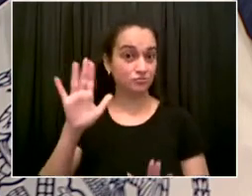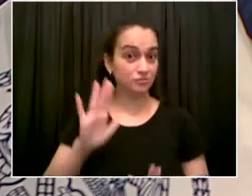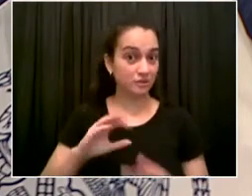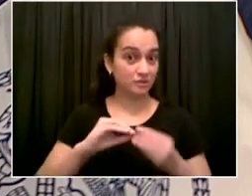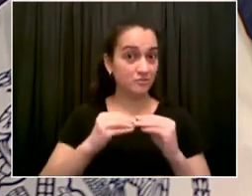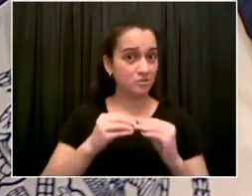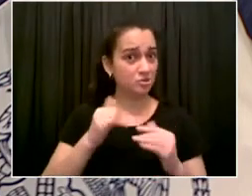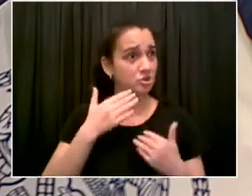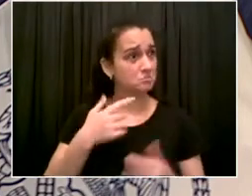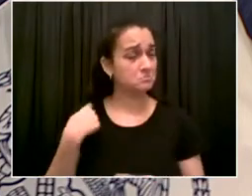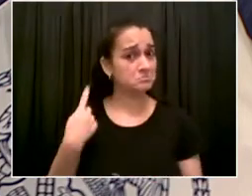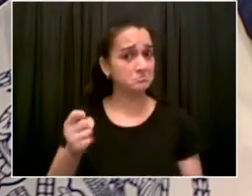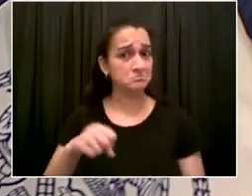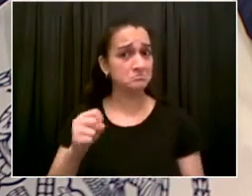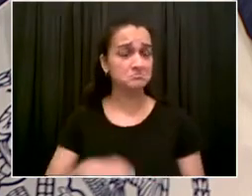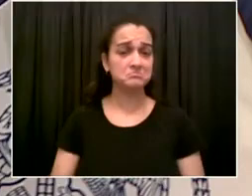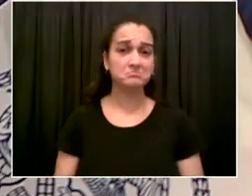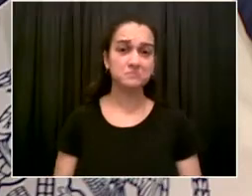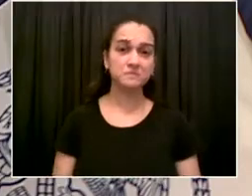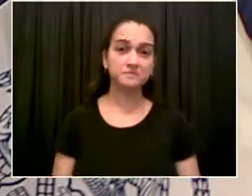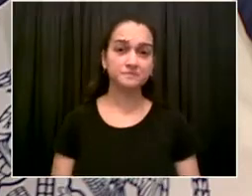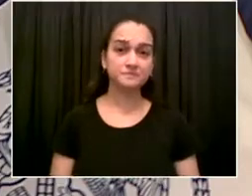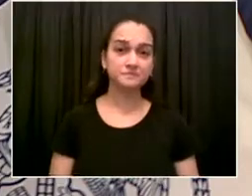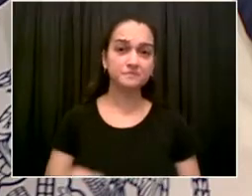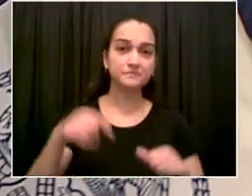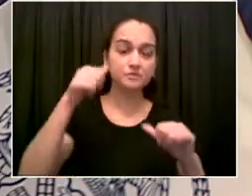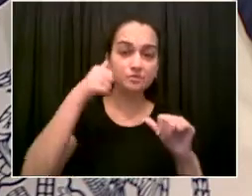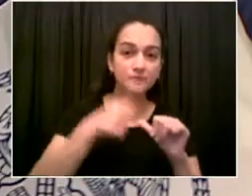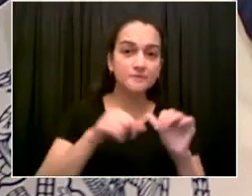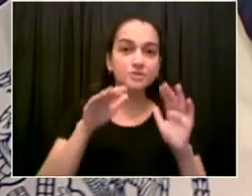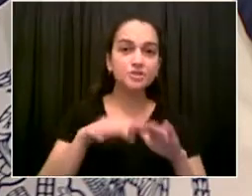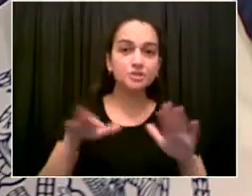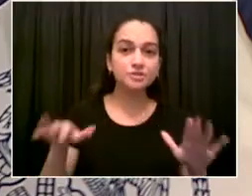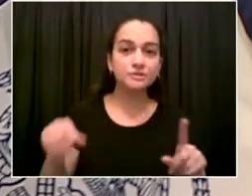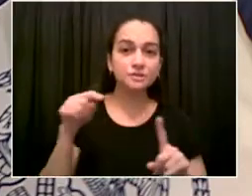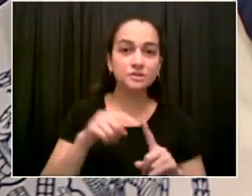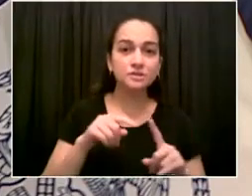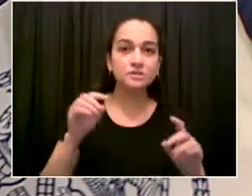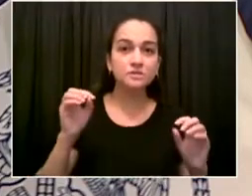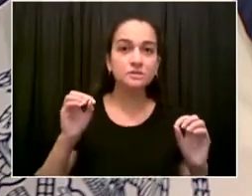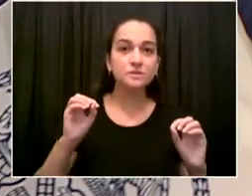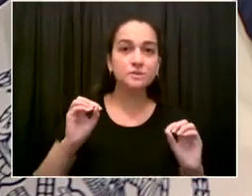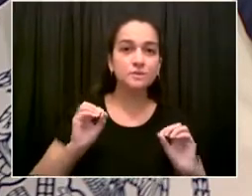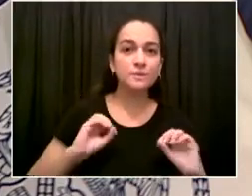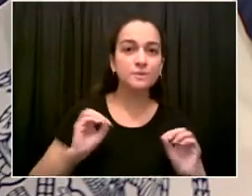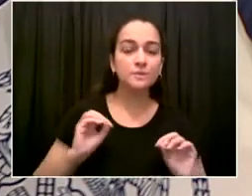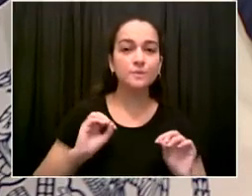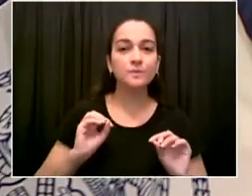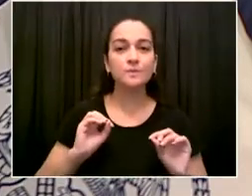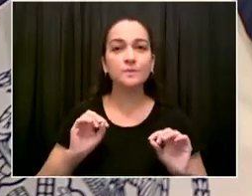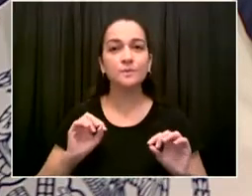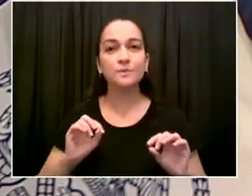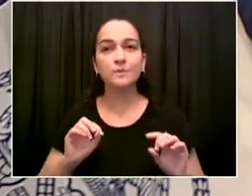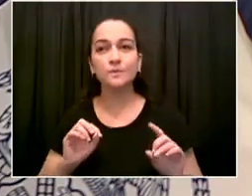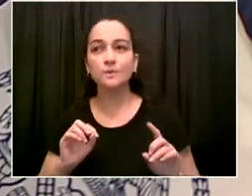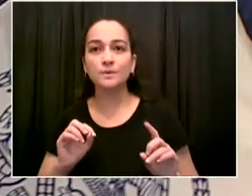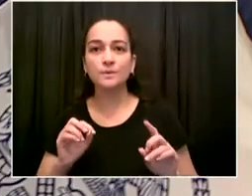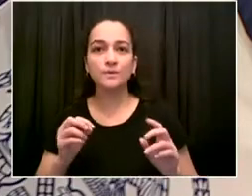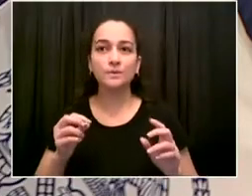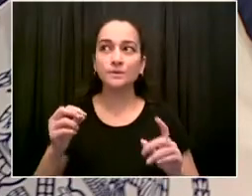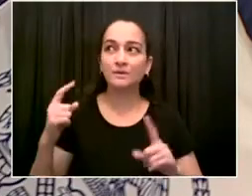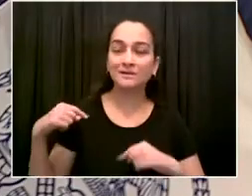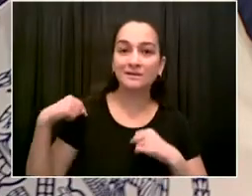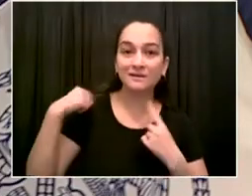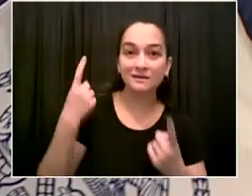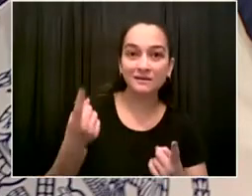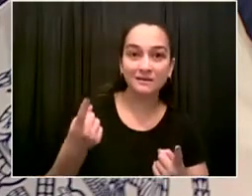adults. And yet it's a strong number and it's growing regularly. So I think you're gonna see a real push. We're gonna do it, but I think you're gonna see parents just